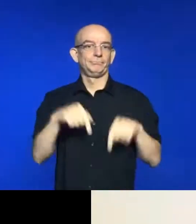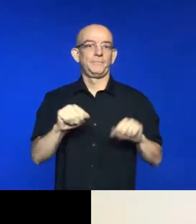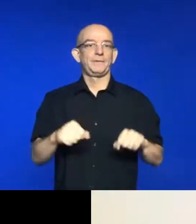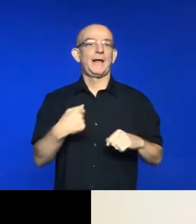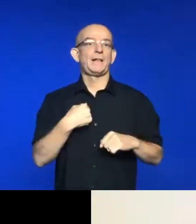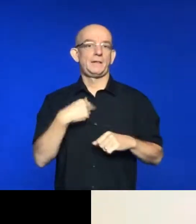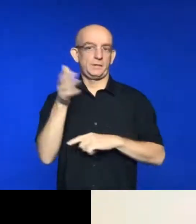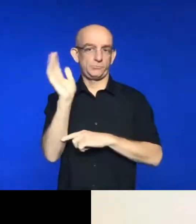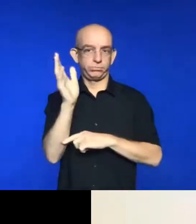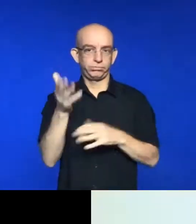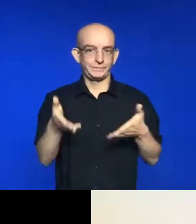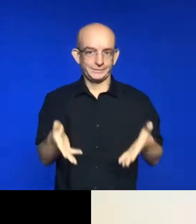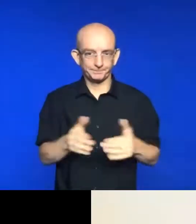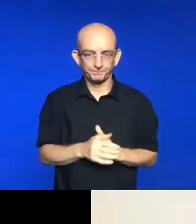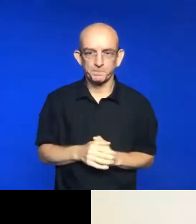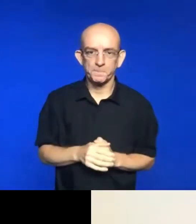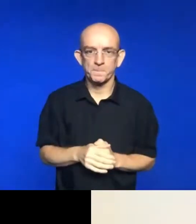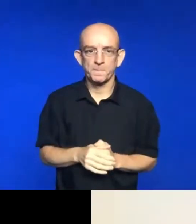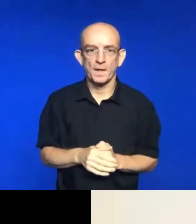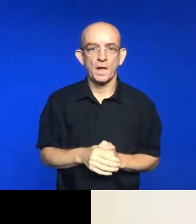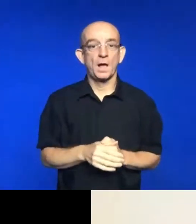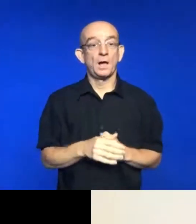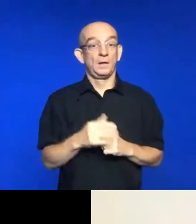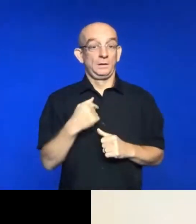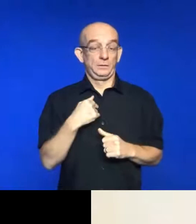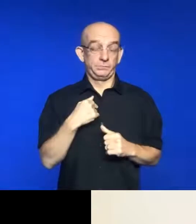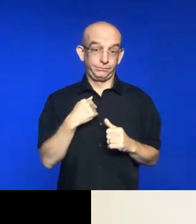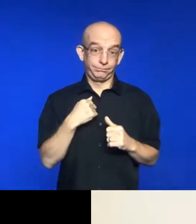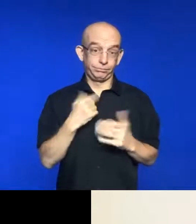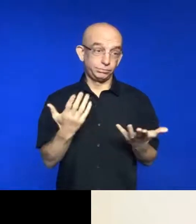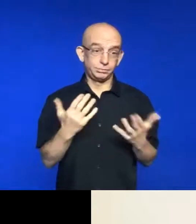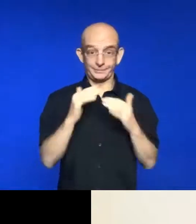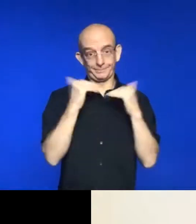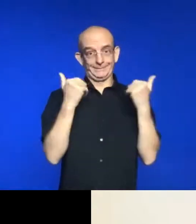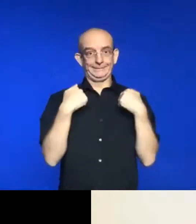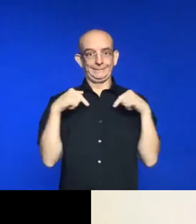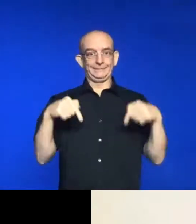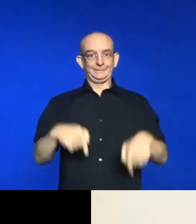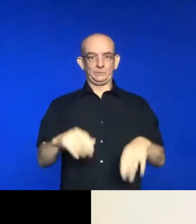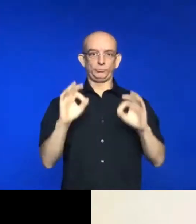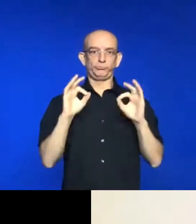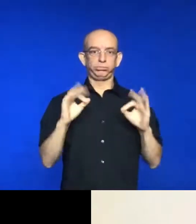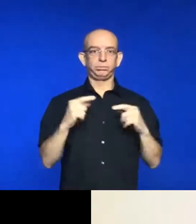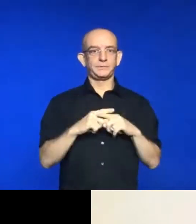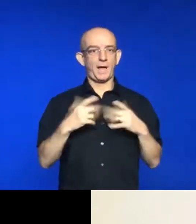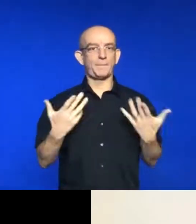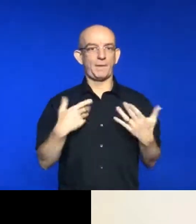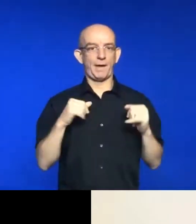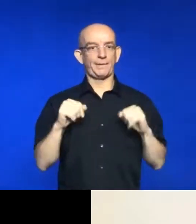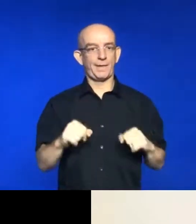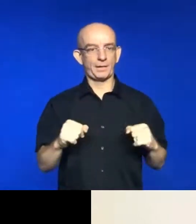really pleased, and it is a great honor. And I also would like to thank both